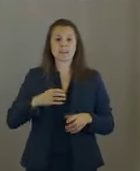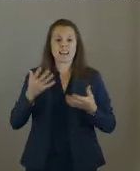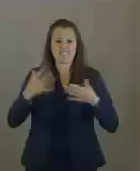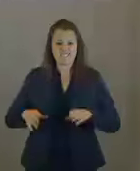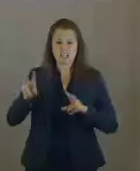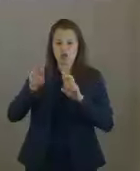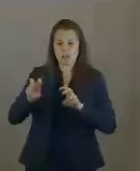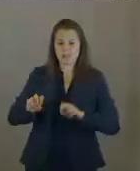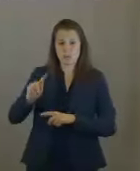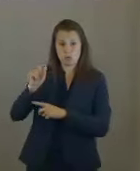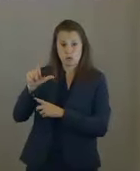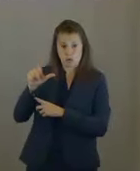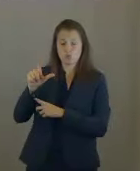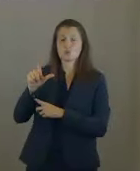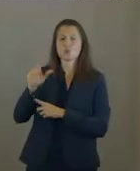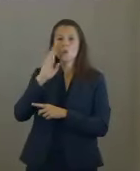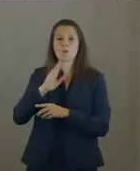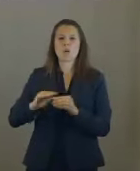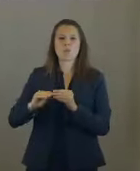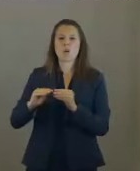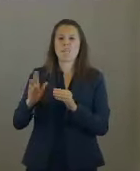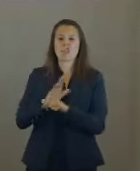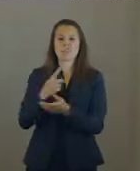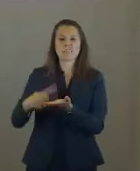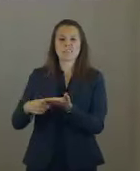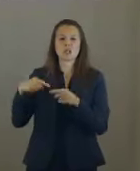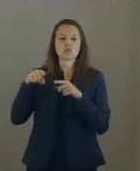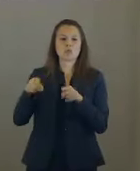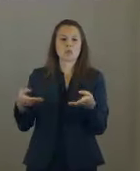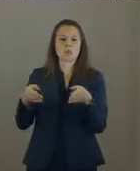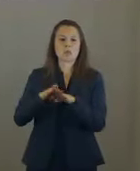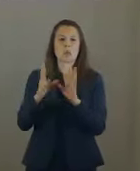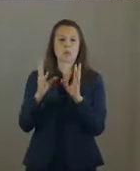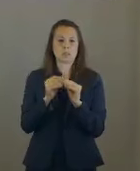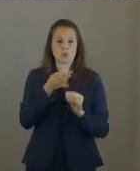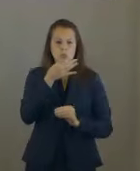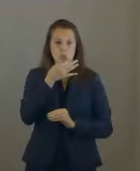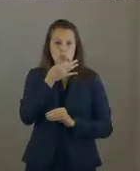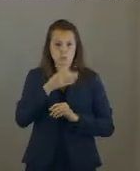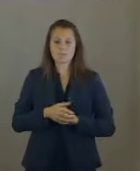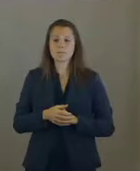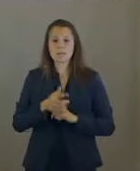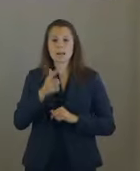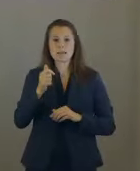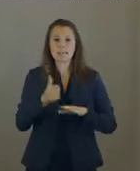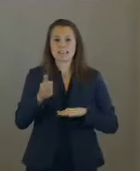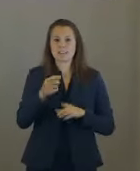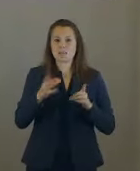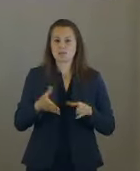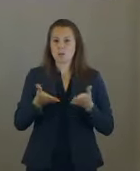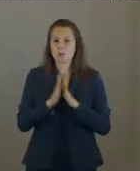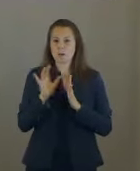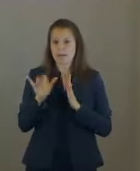of an assessment tool, which will be more fully discussed during our closed session in a few moments at the request of the Executive